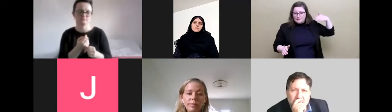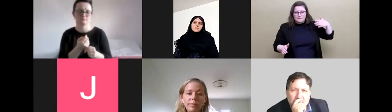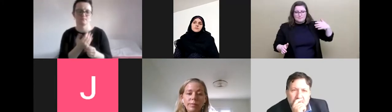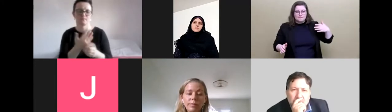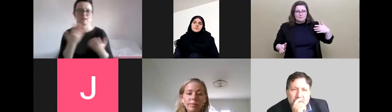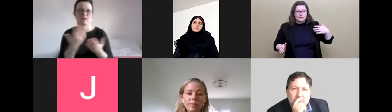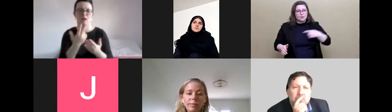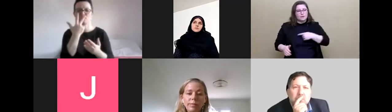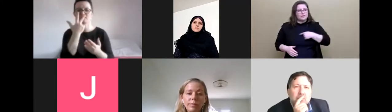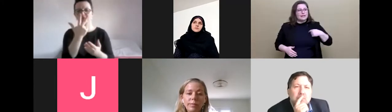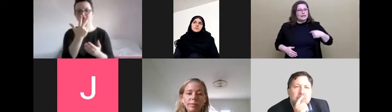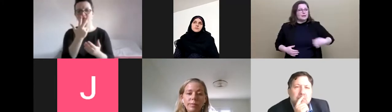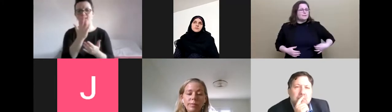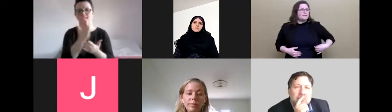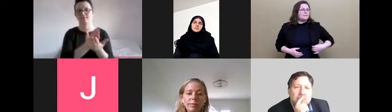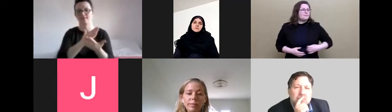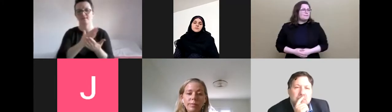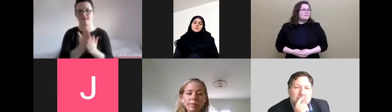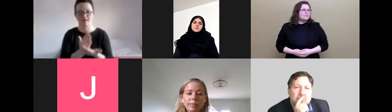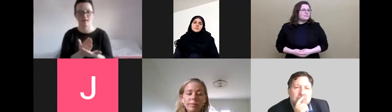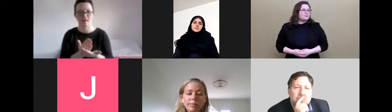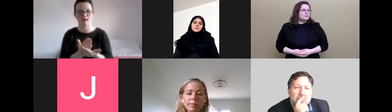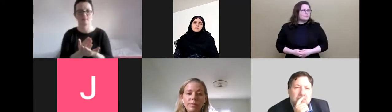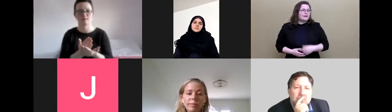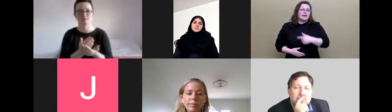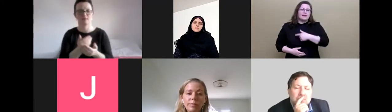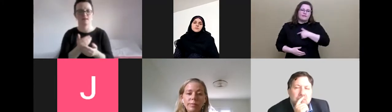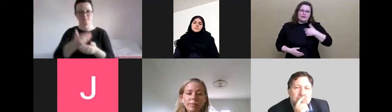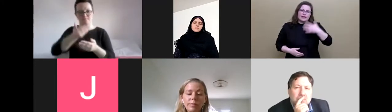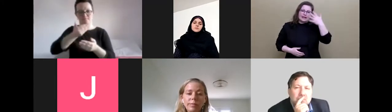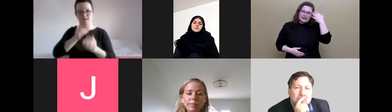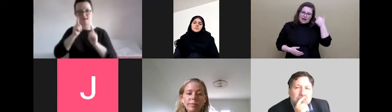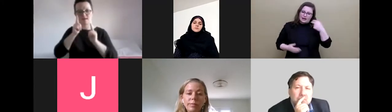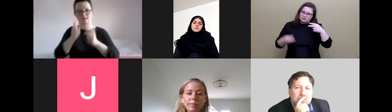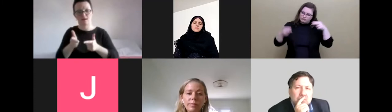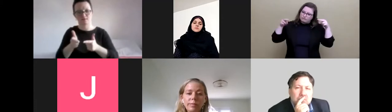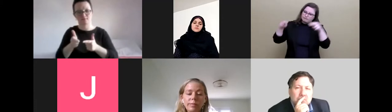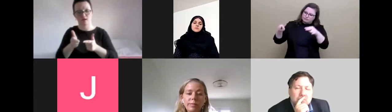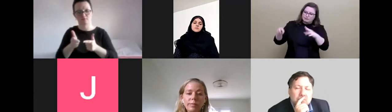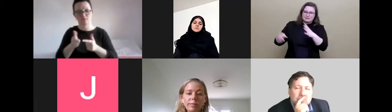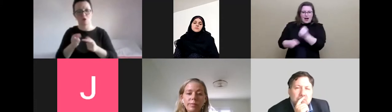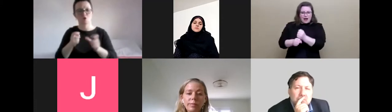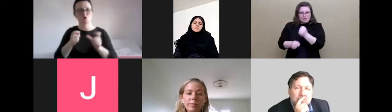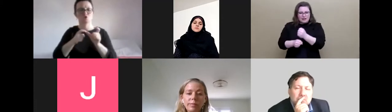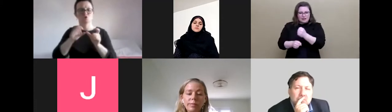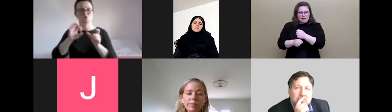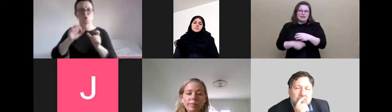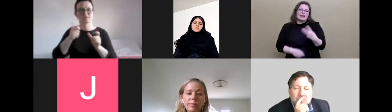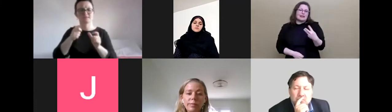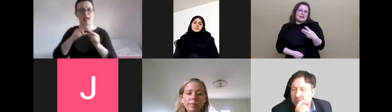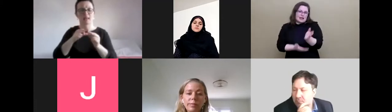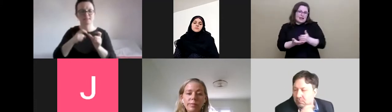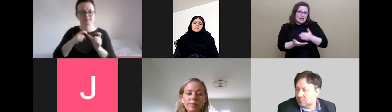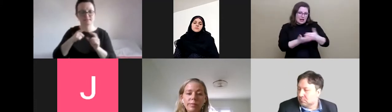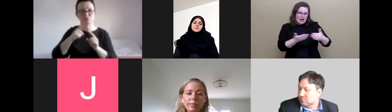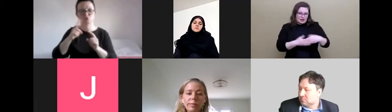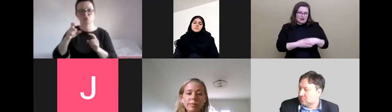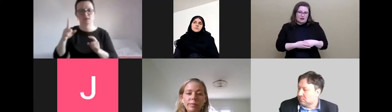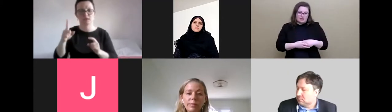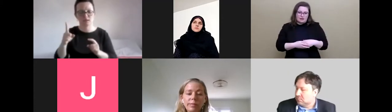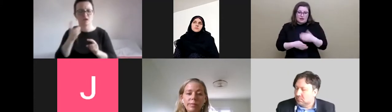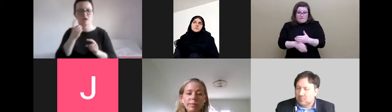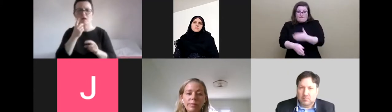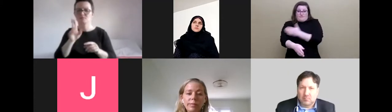can view their work in three parts. The pre-war part from